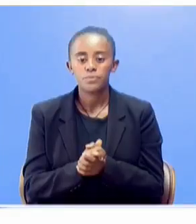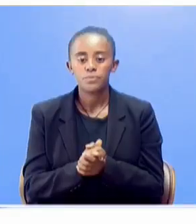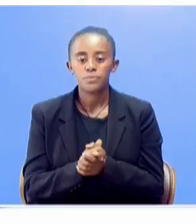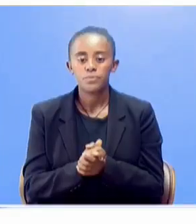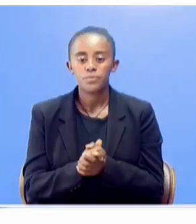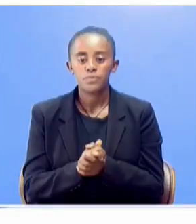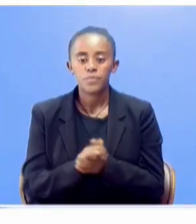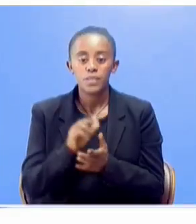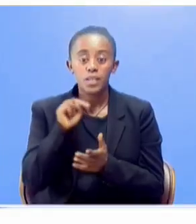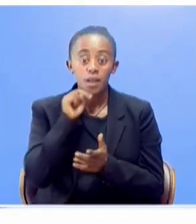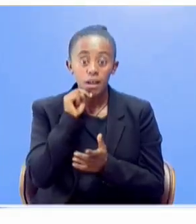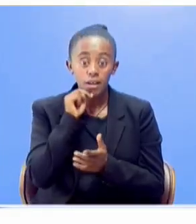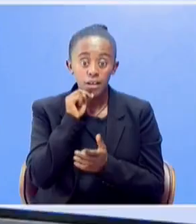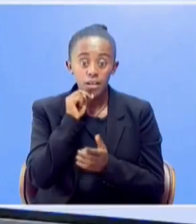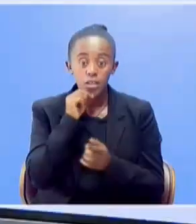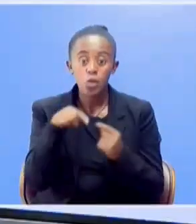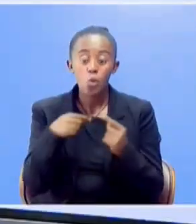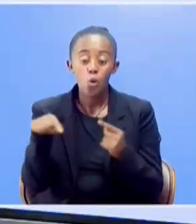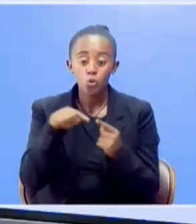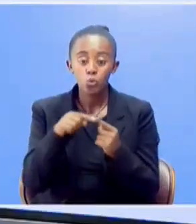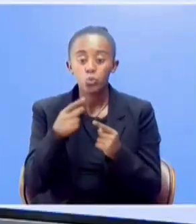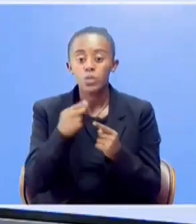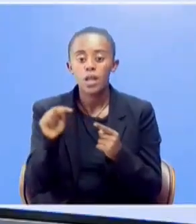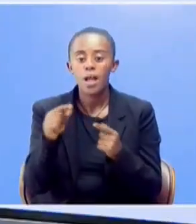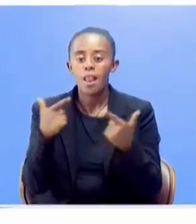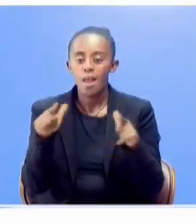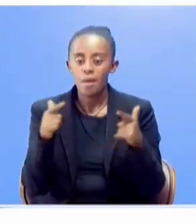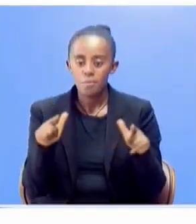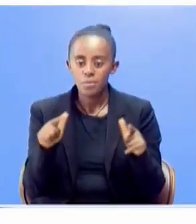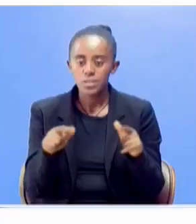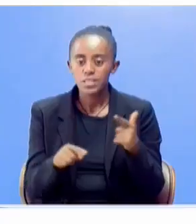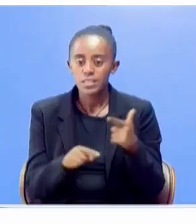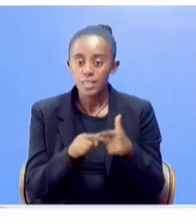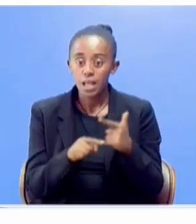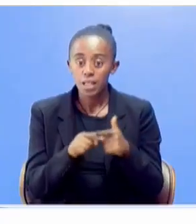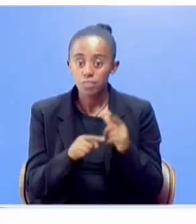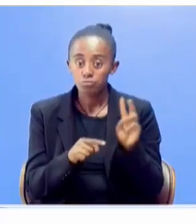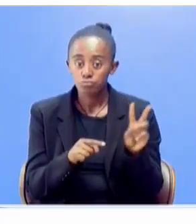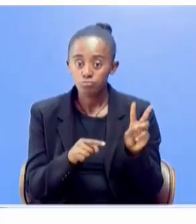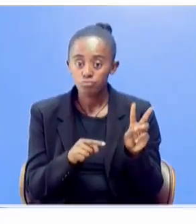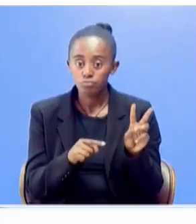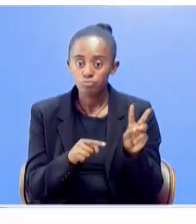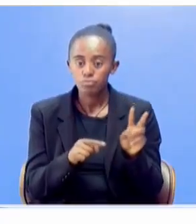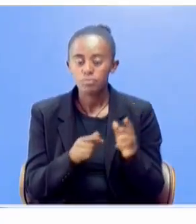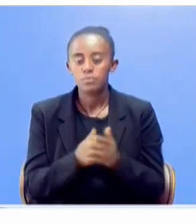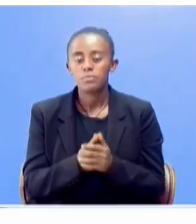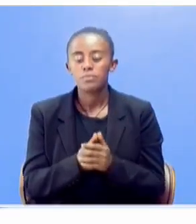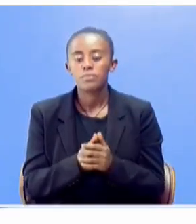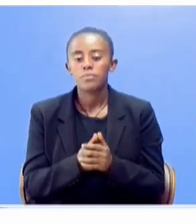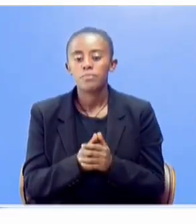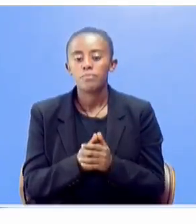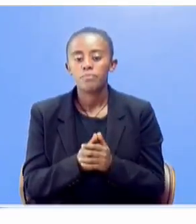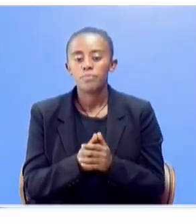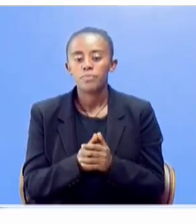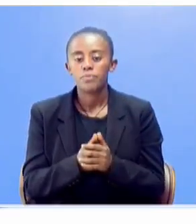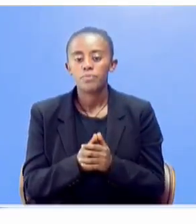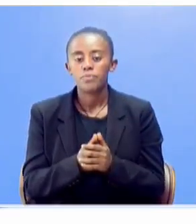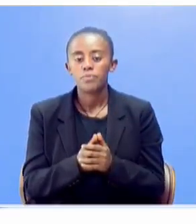Nadia, go to the library. The second one, yes? The second